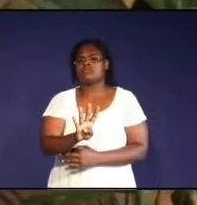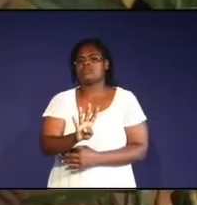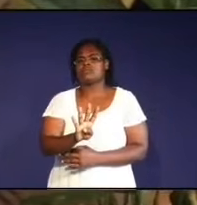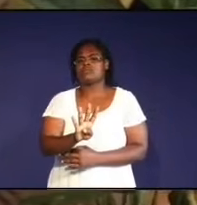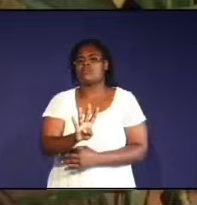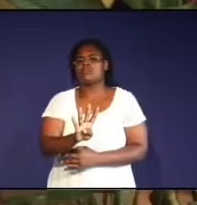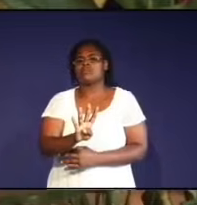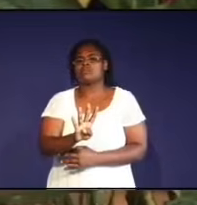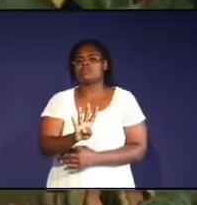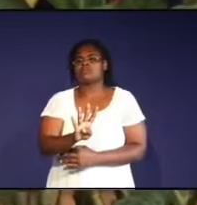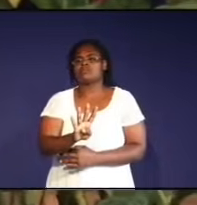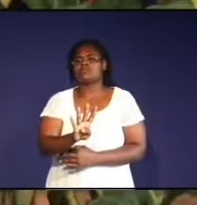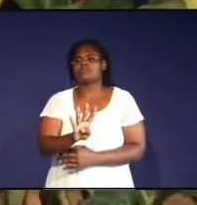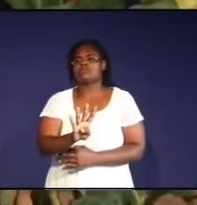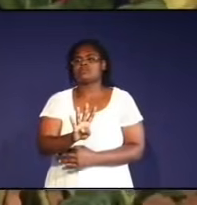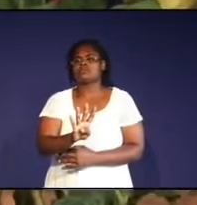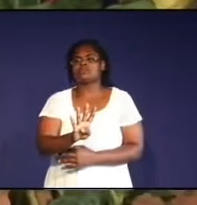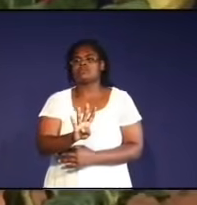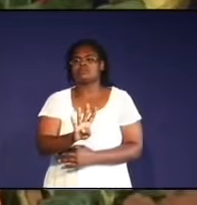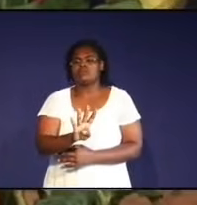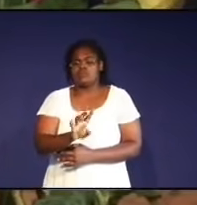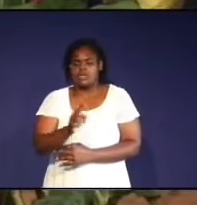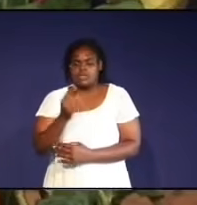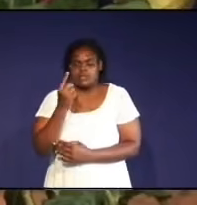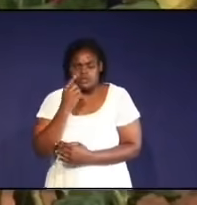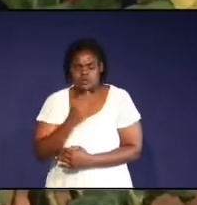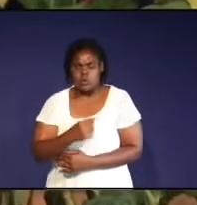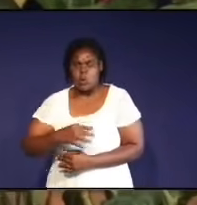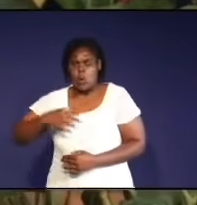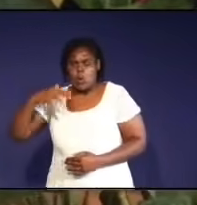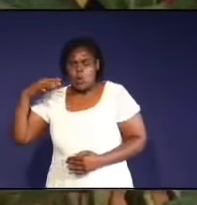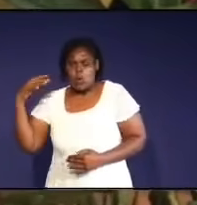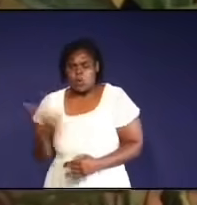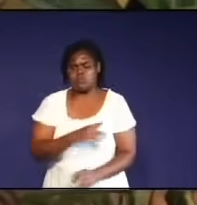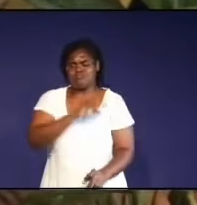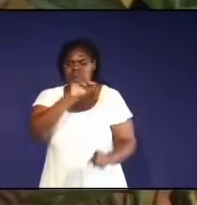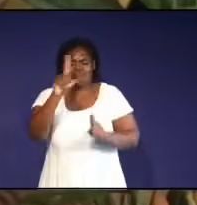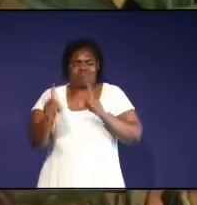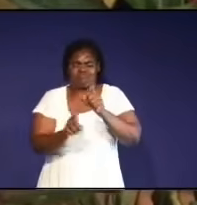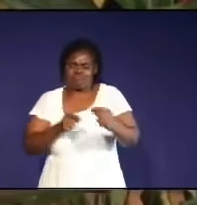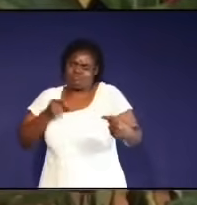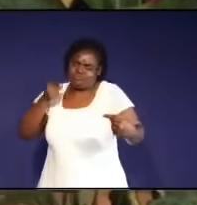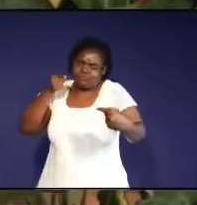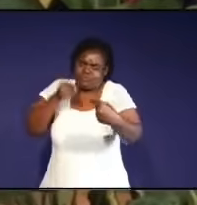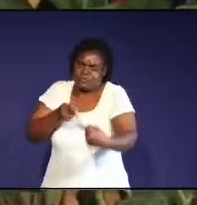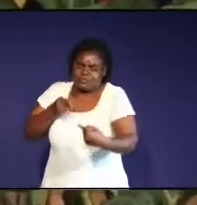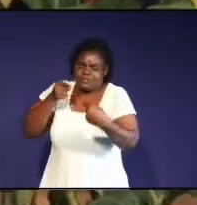you find fierce persecution, testing, trials,